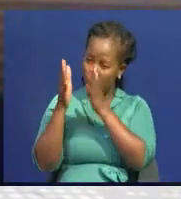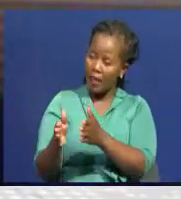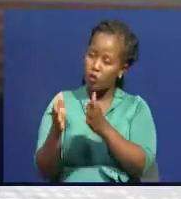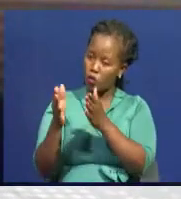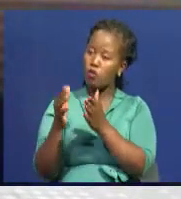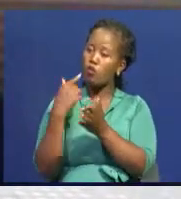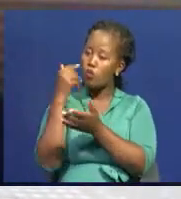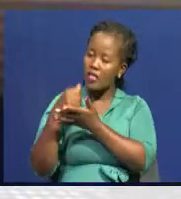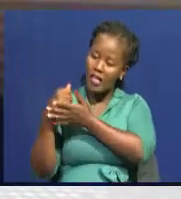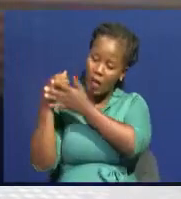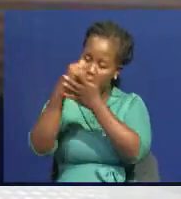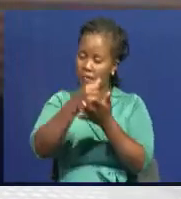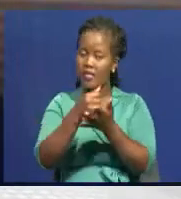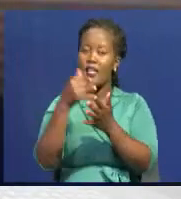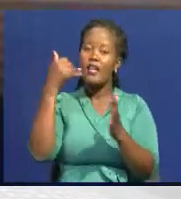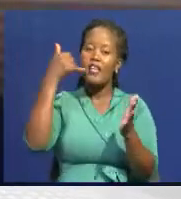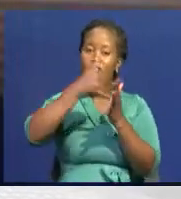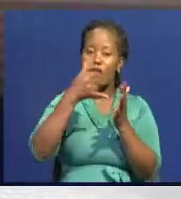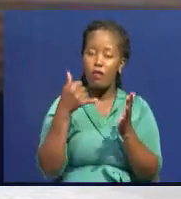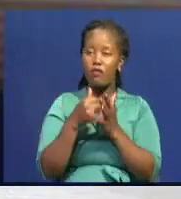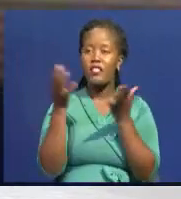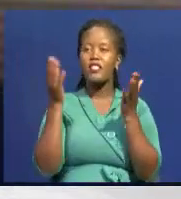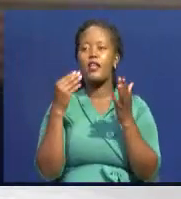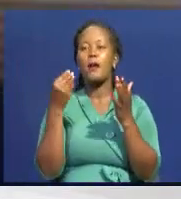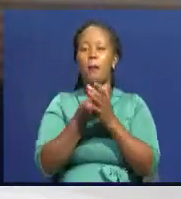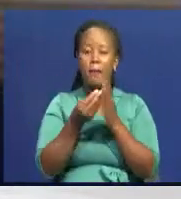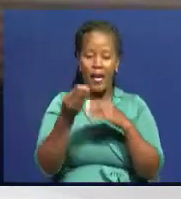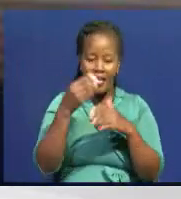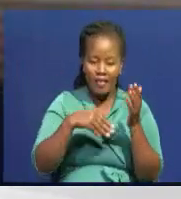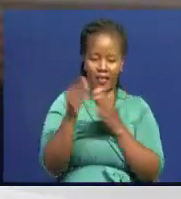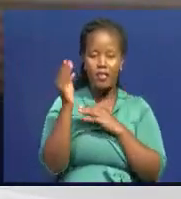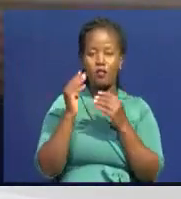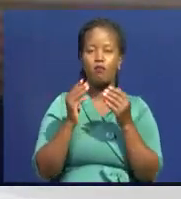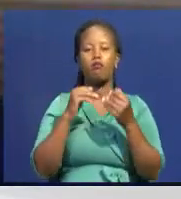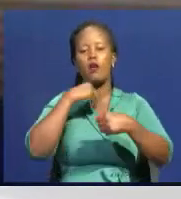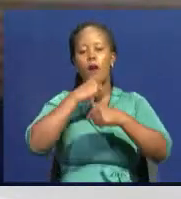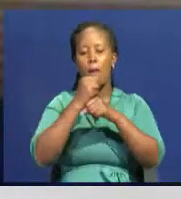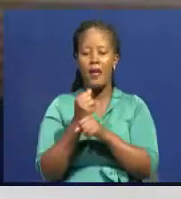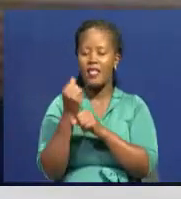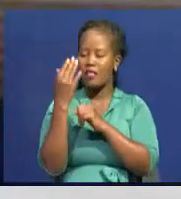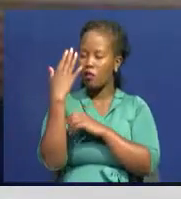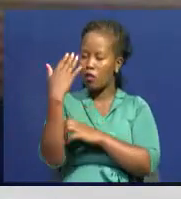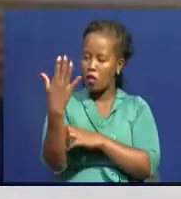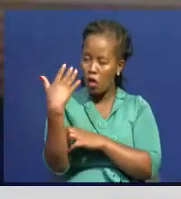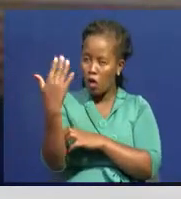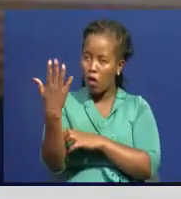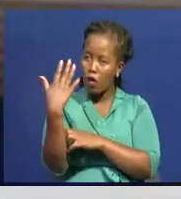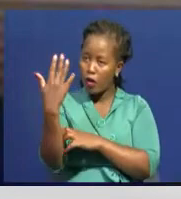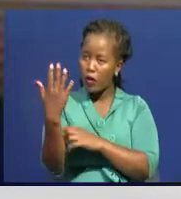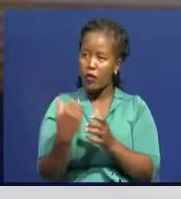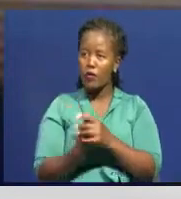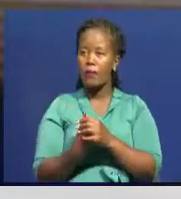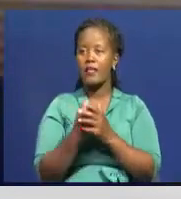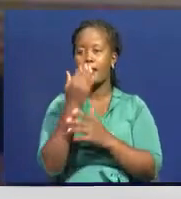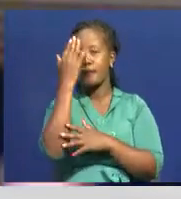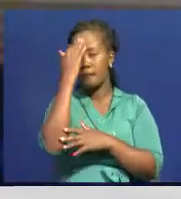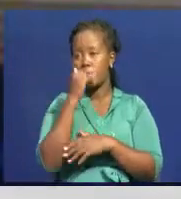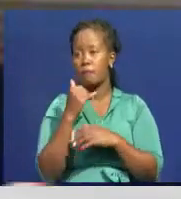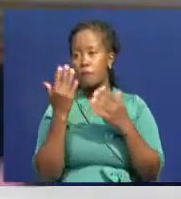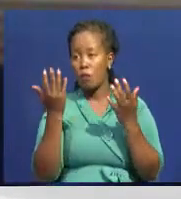transaction, they have to keep those documents for 5 years so that, you